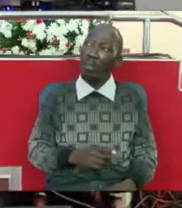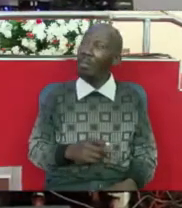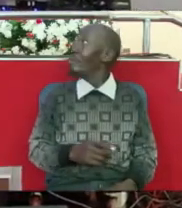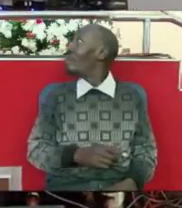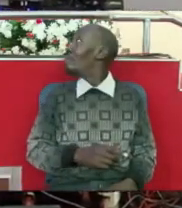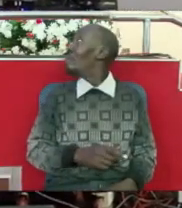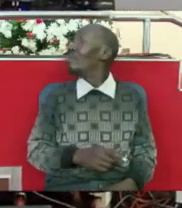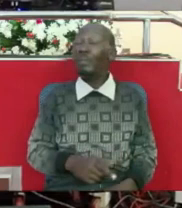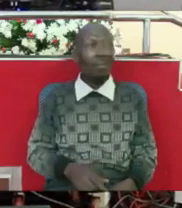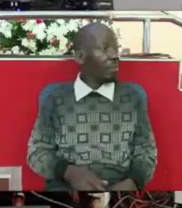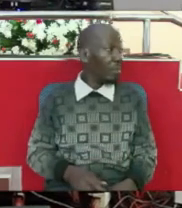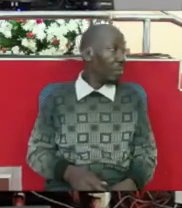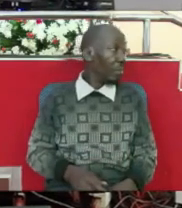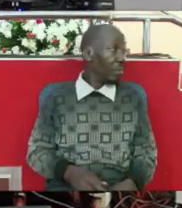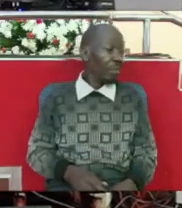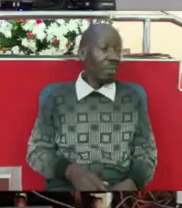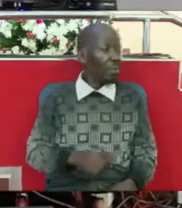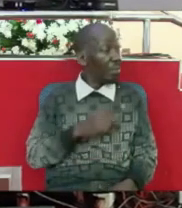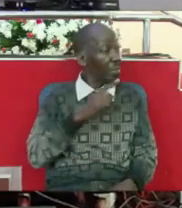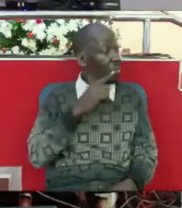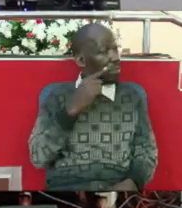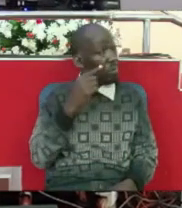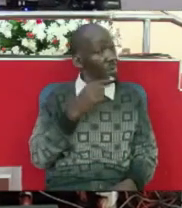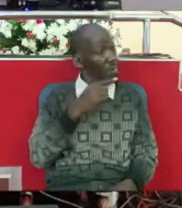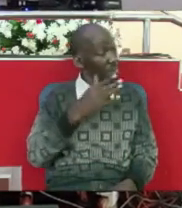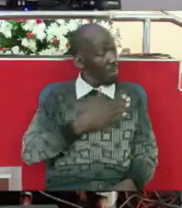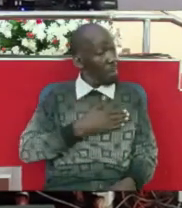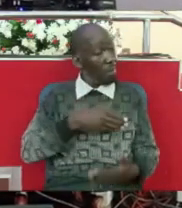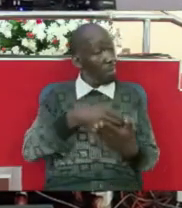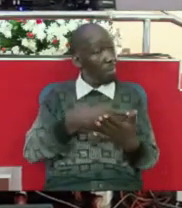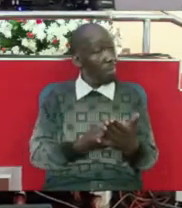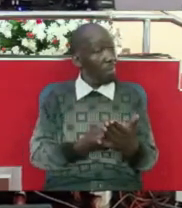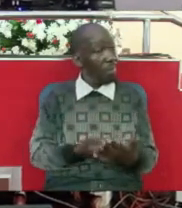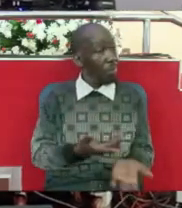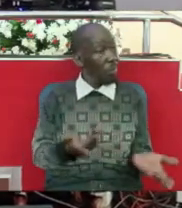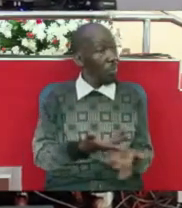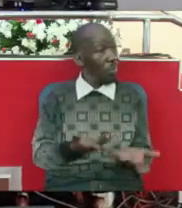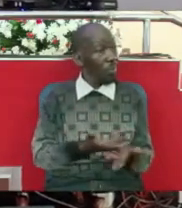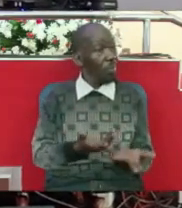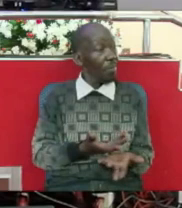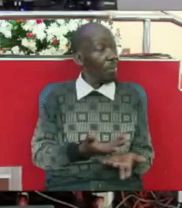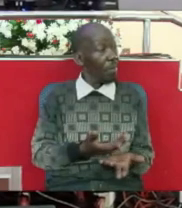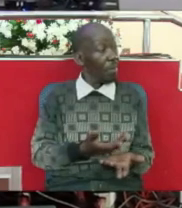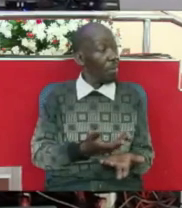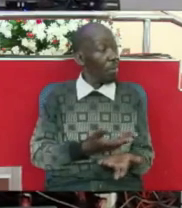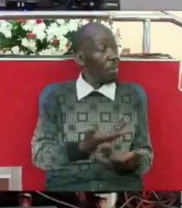receipt? You don't know where it is? Receipt yangu? Ah, we'll make it up. Nitaiweza